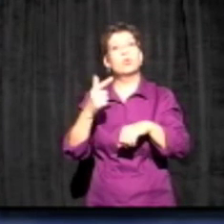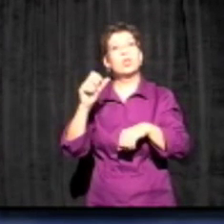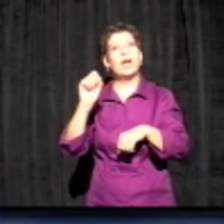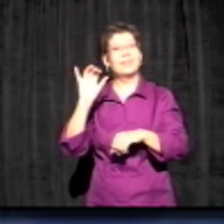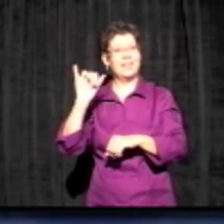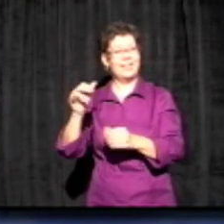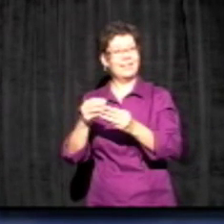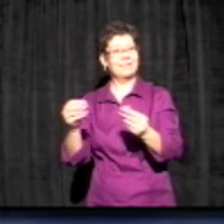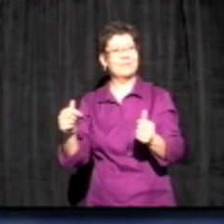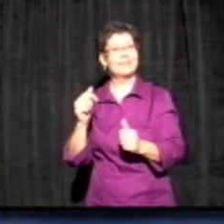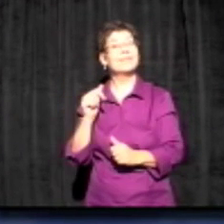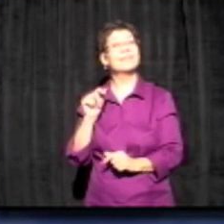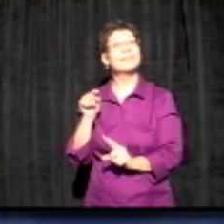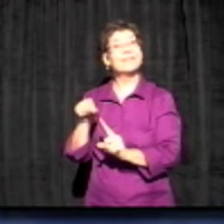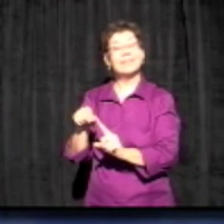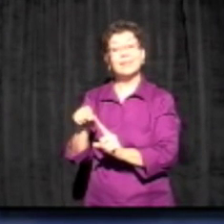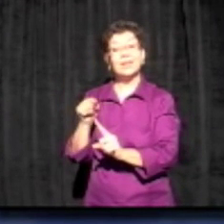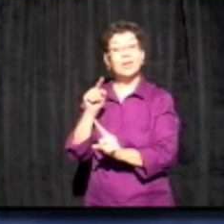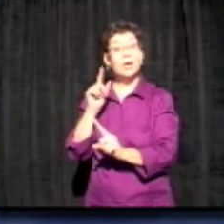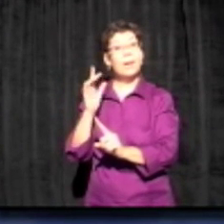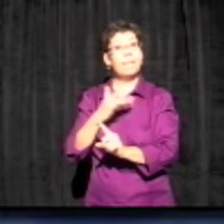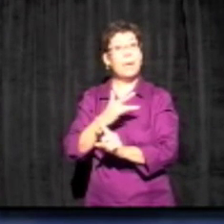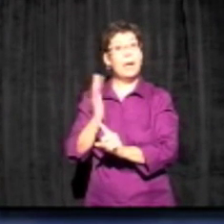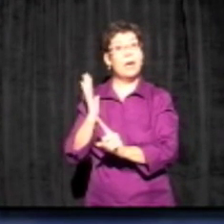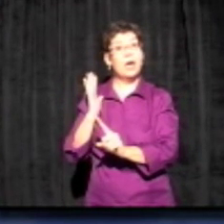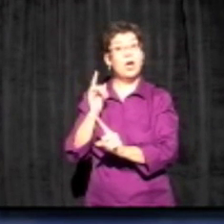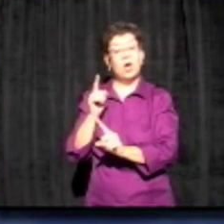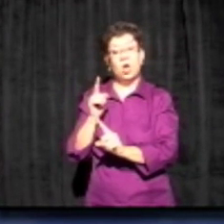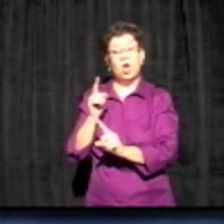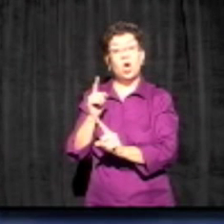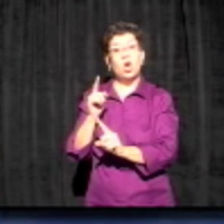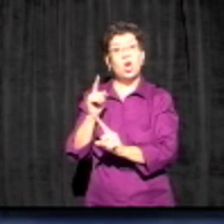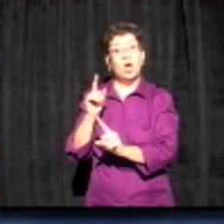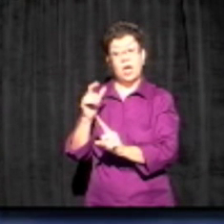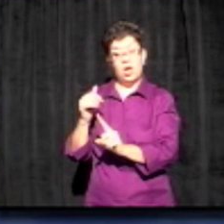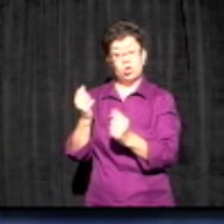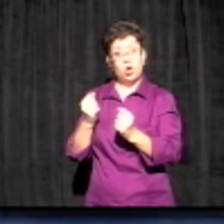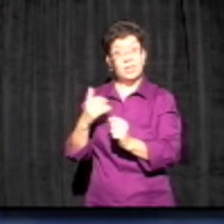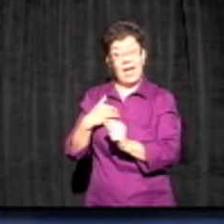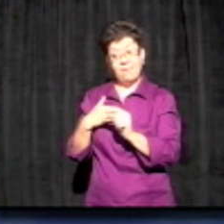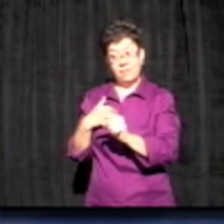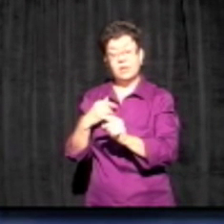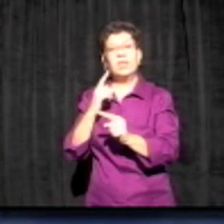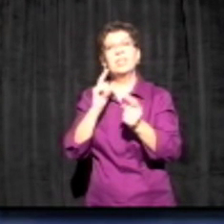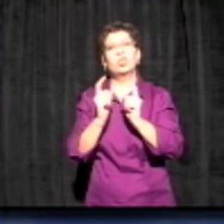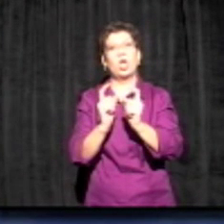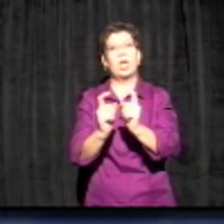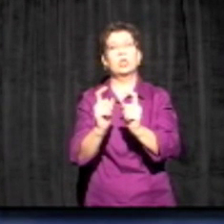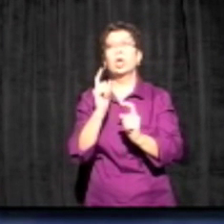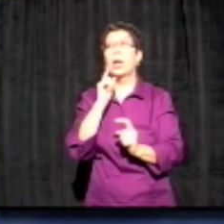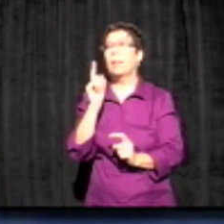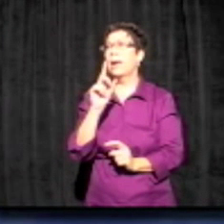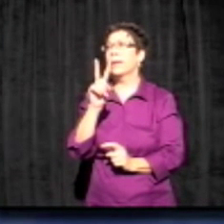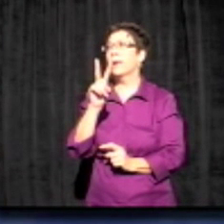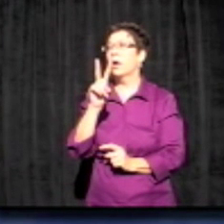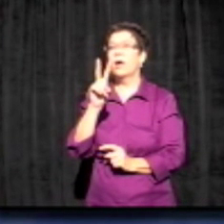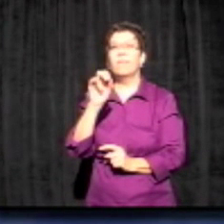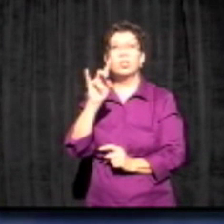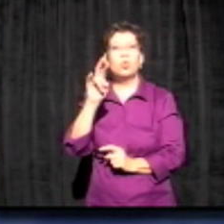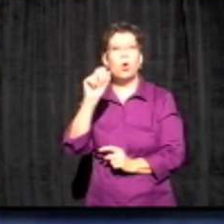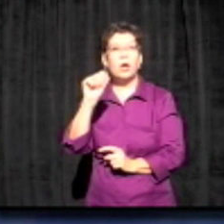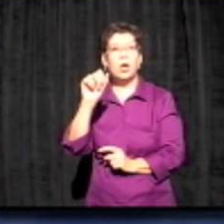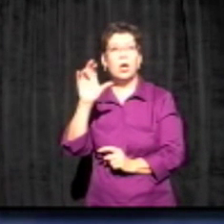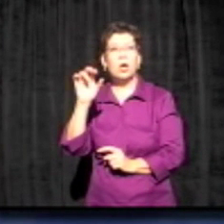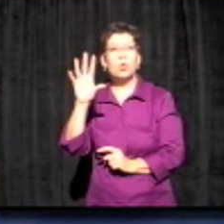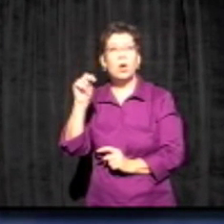with compressed natural gas vehicles is they were converted also. Typically, a Crown Victoria would do the